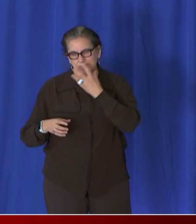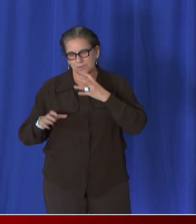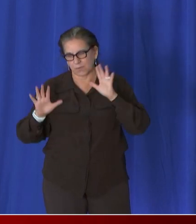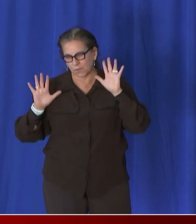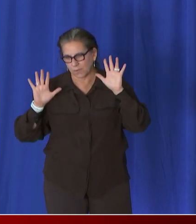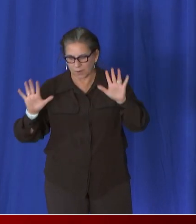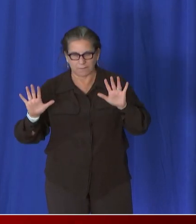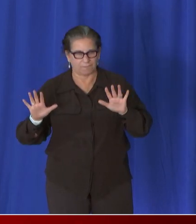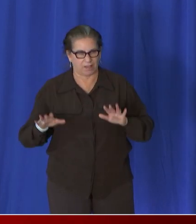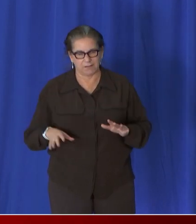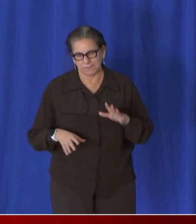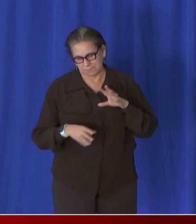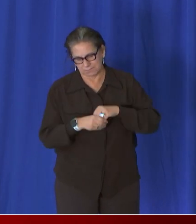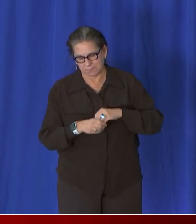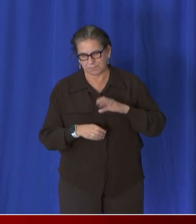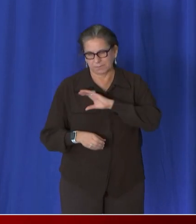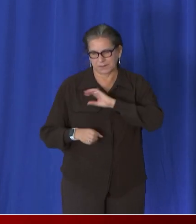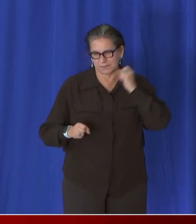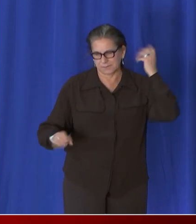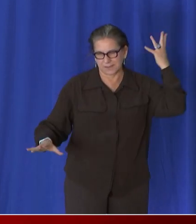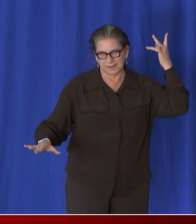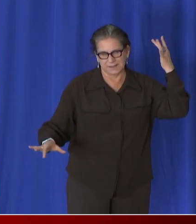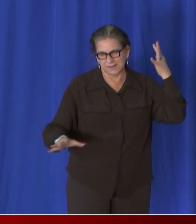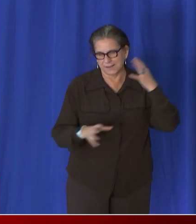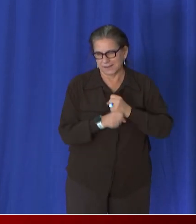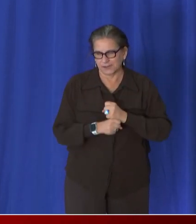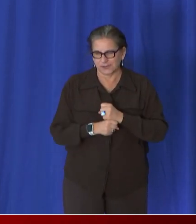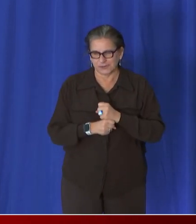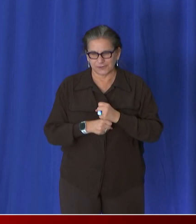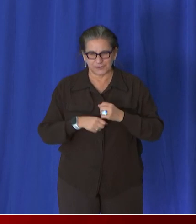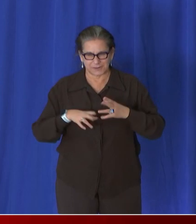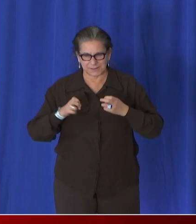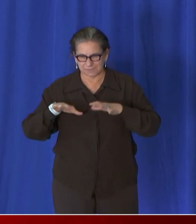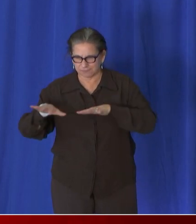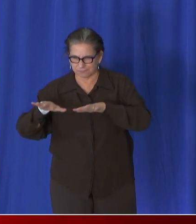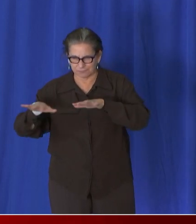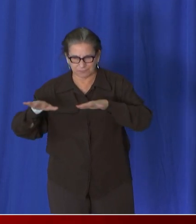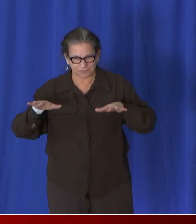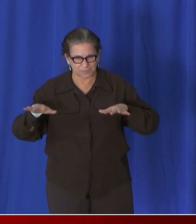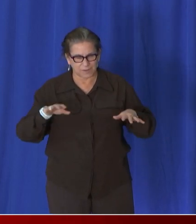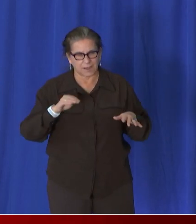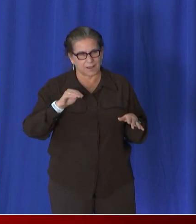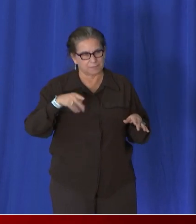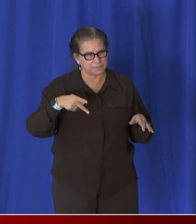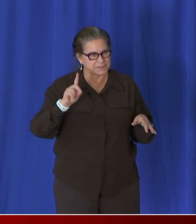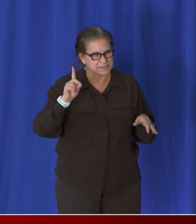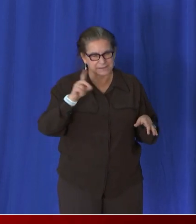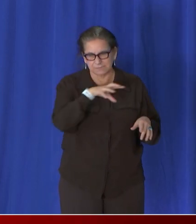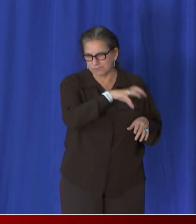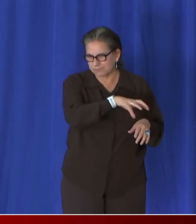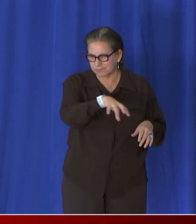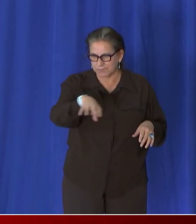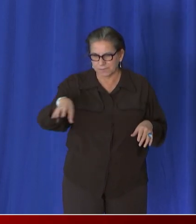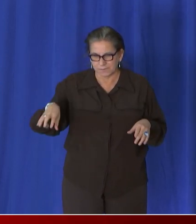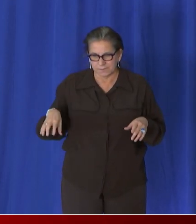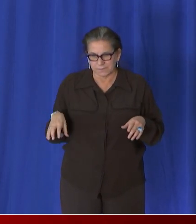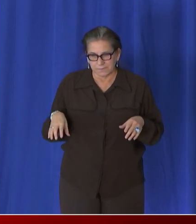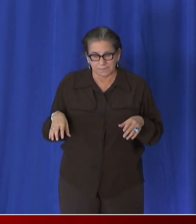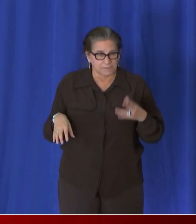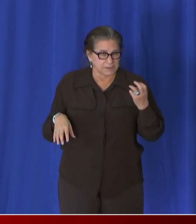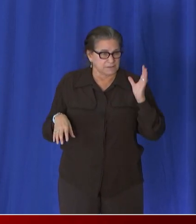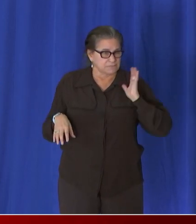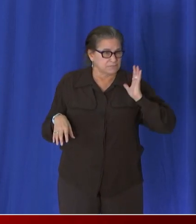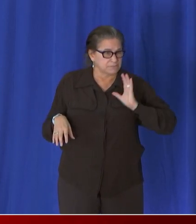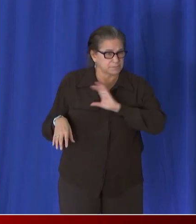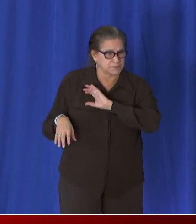district commander, responsible for deploying our MPD resources in the most effective